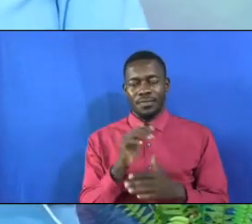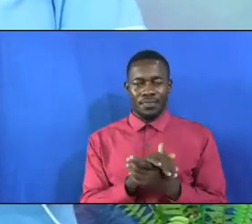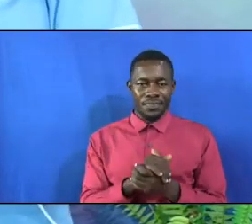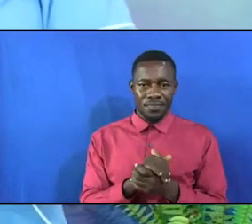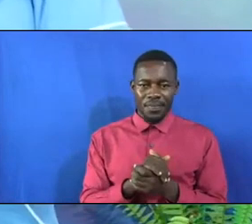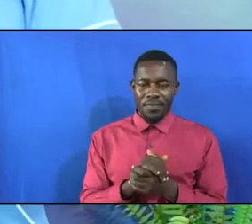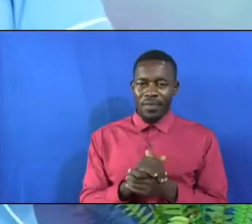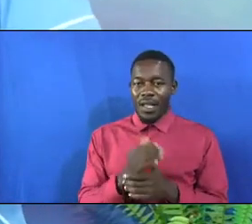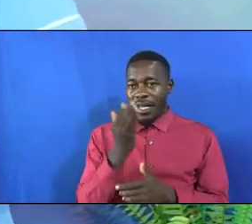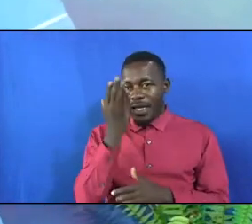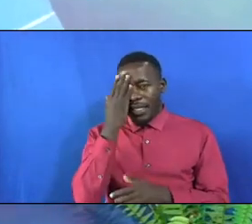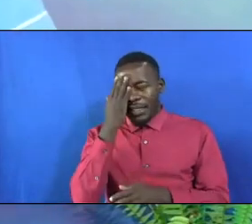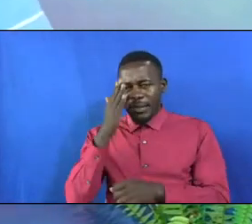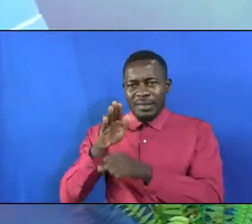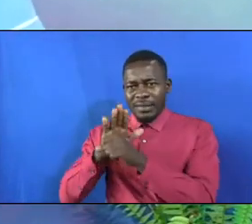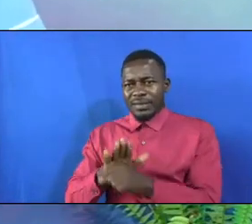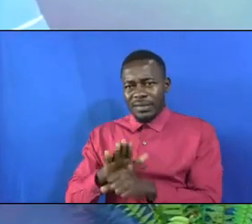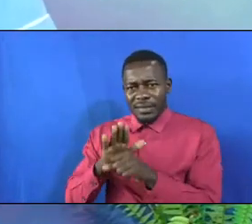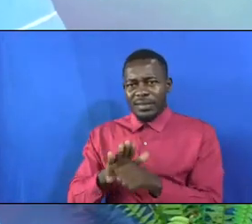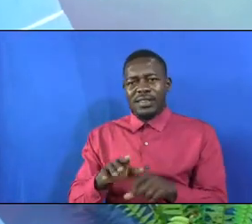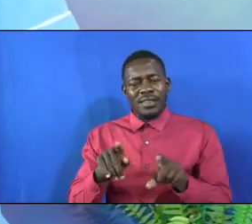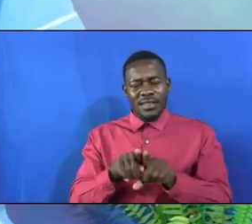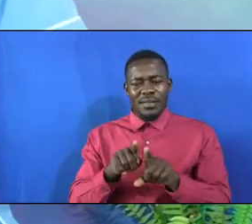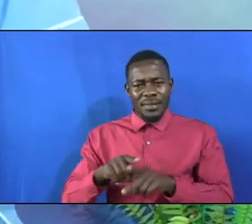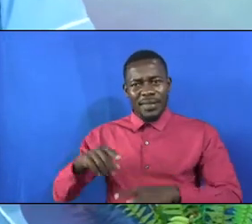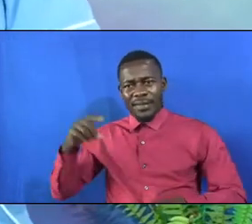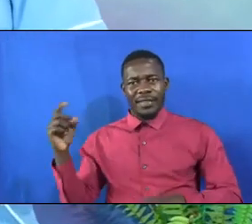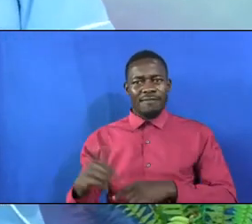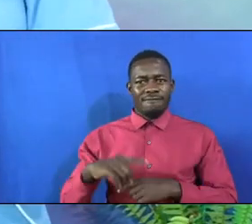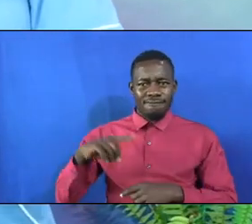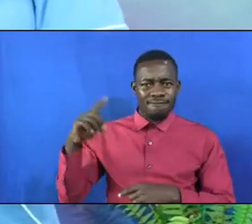Israelites and worked them ruthlessly.